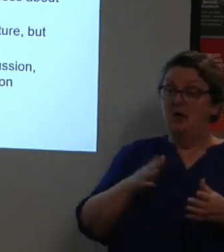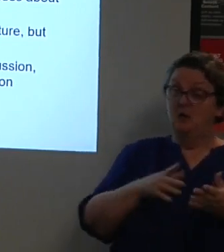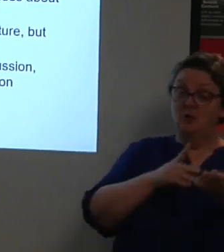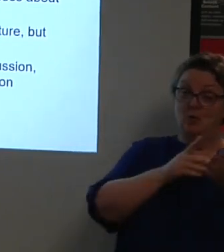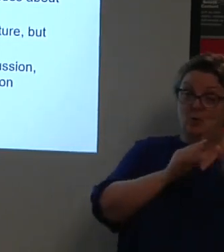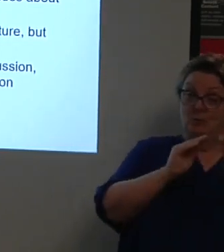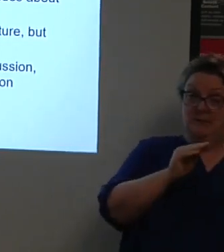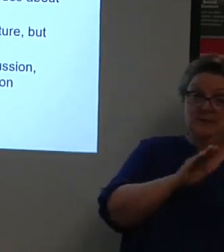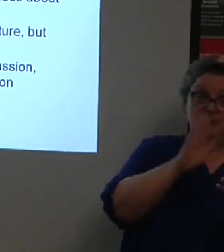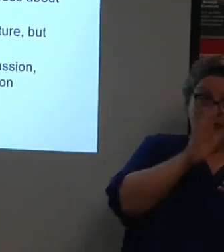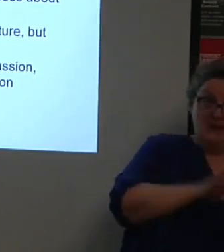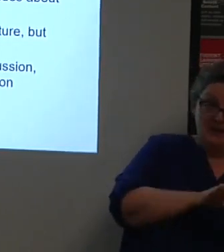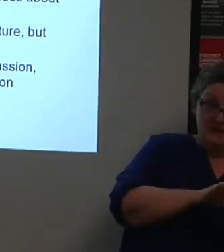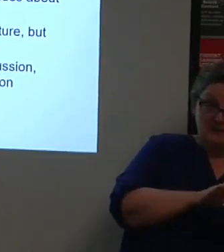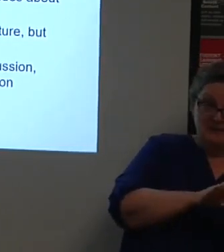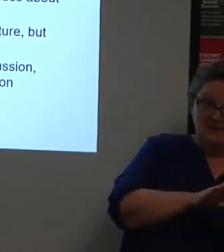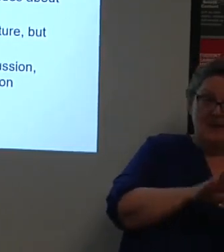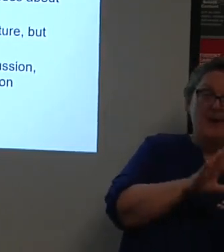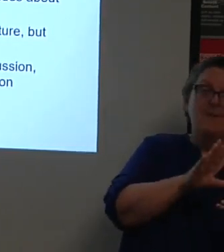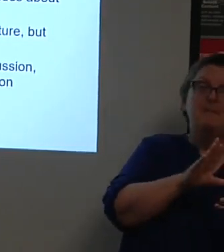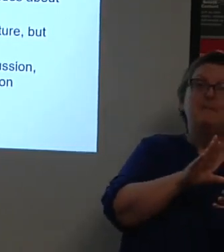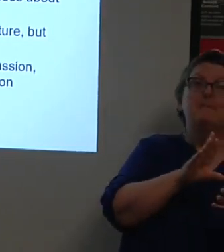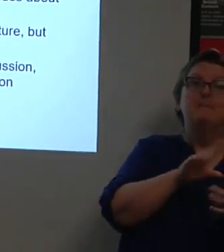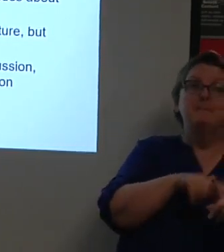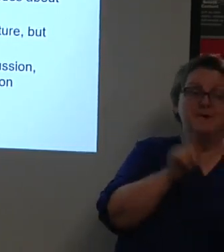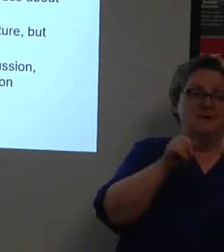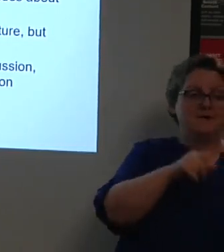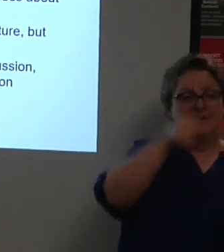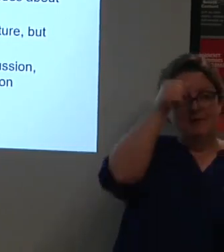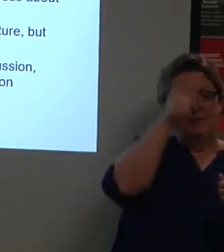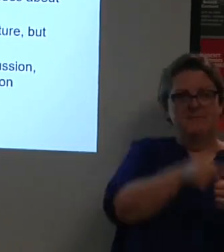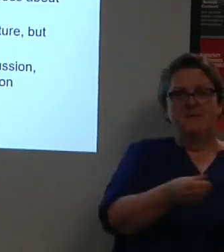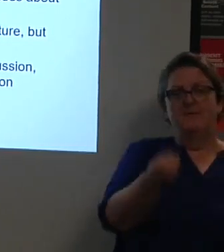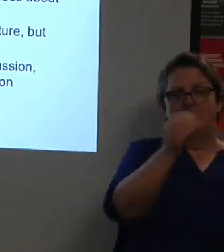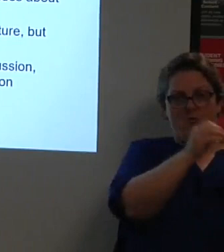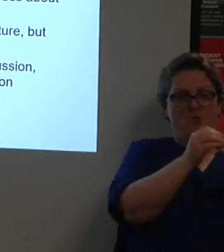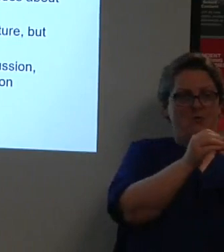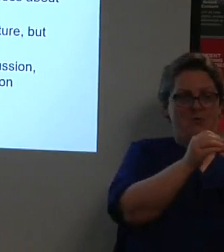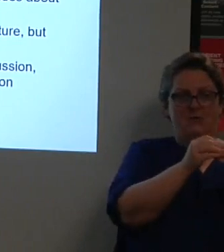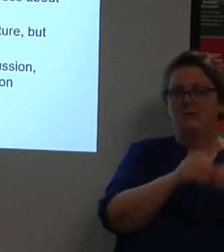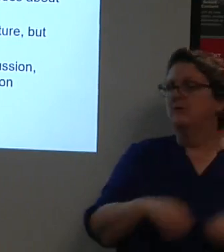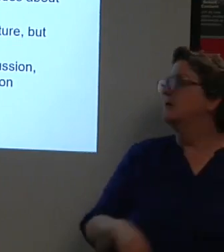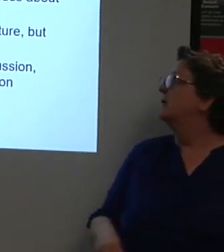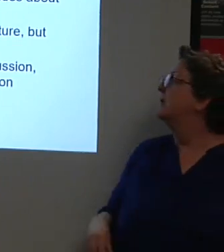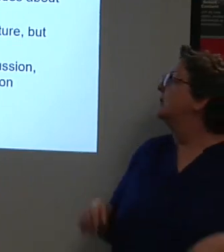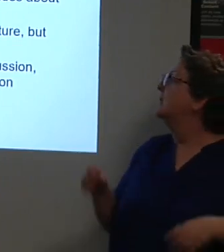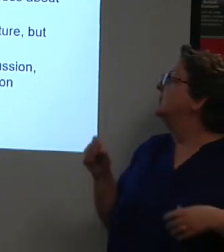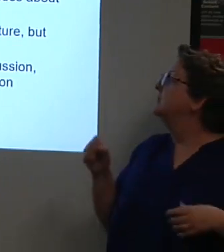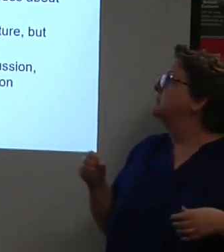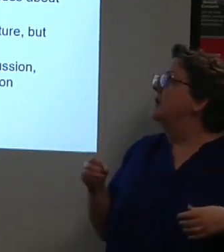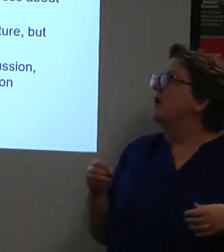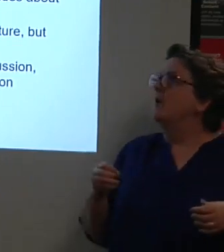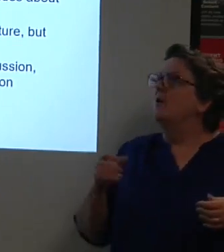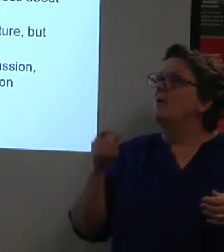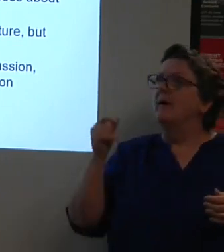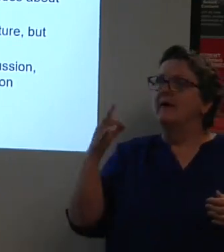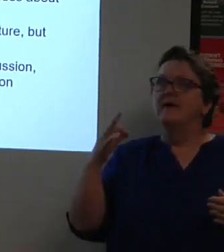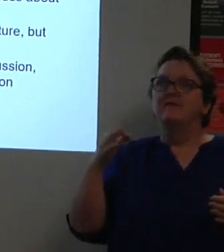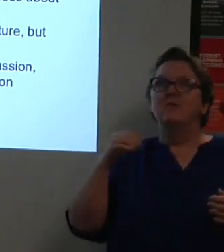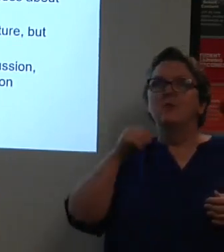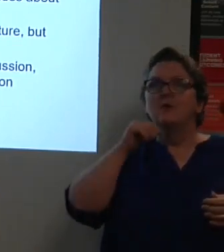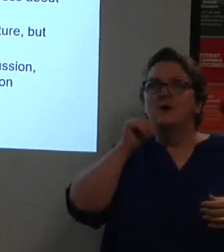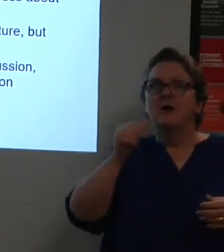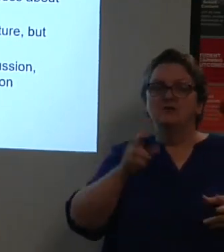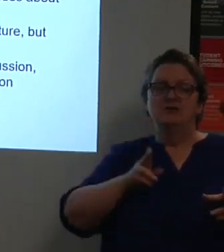information from using a case study approach than by using a lecture-based format. So if we're not just interested in covering a range of topics,